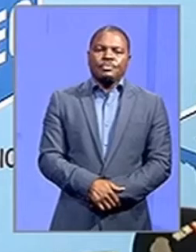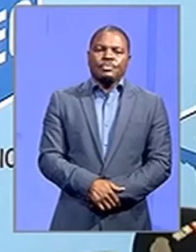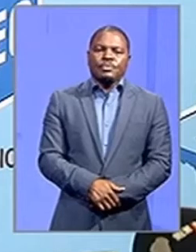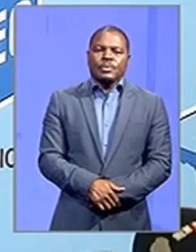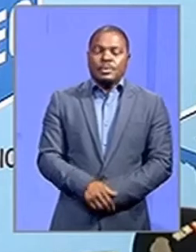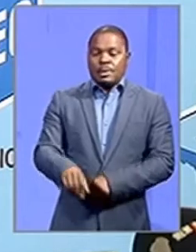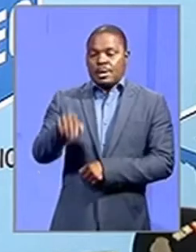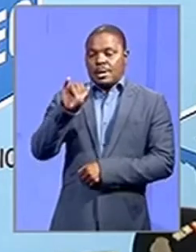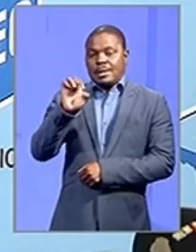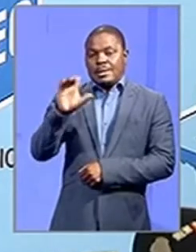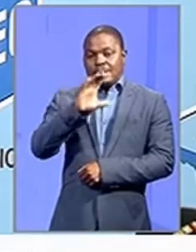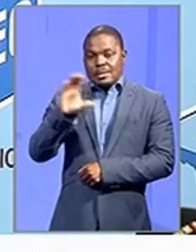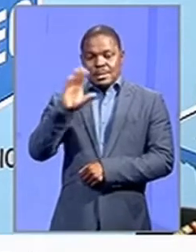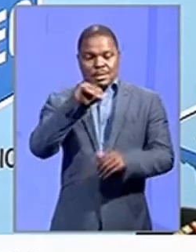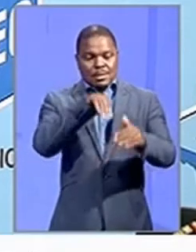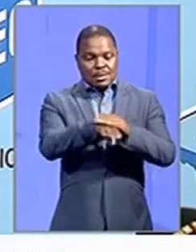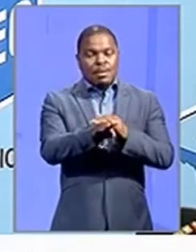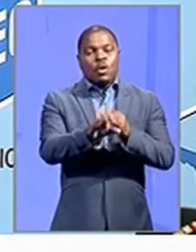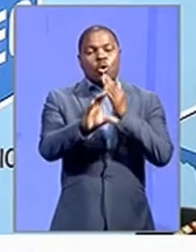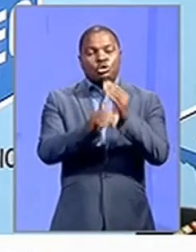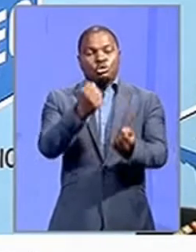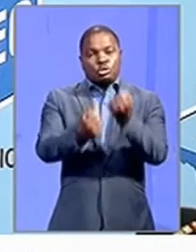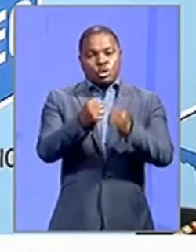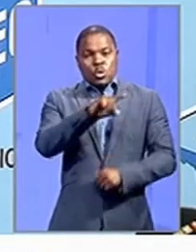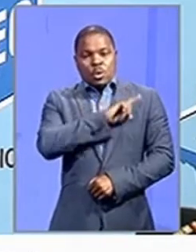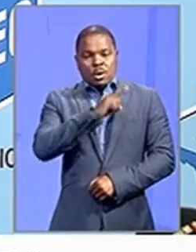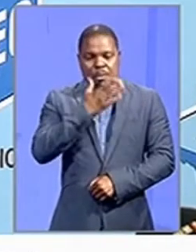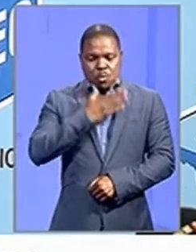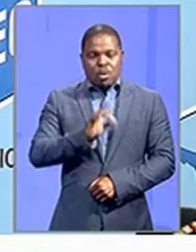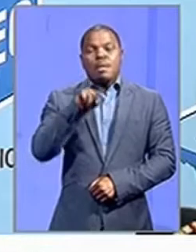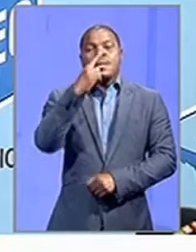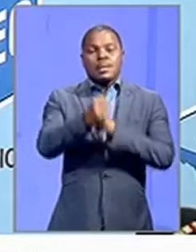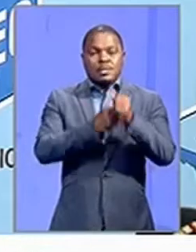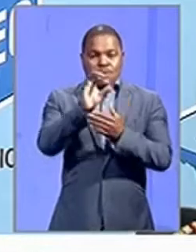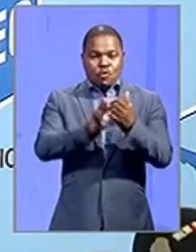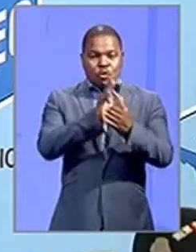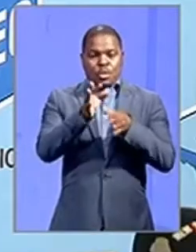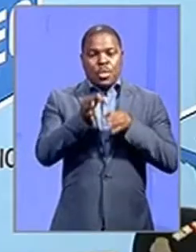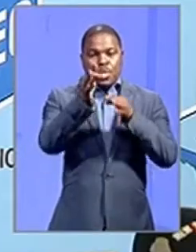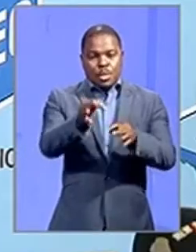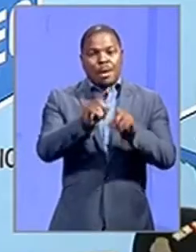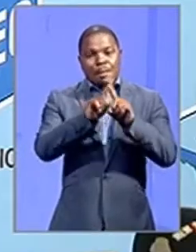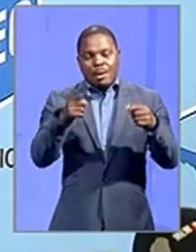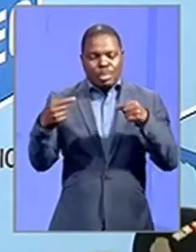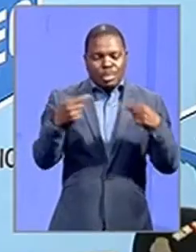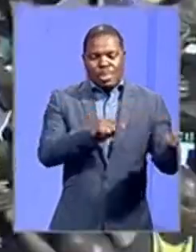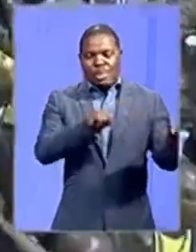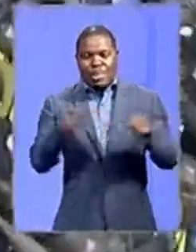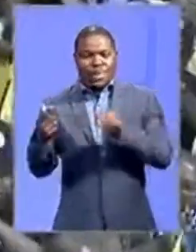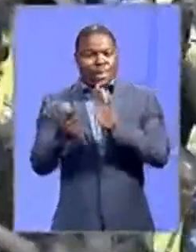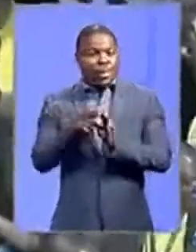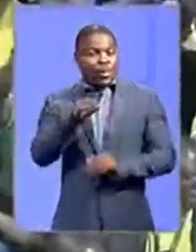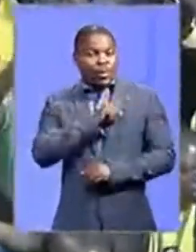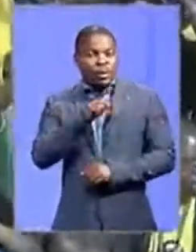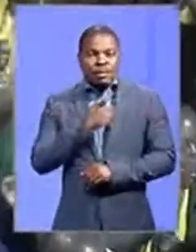Kopo ya IEC kwa kgotlhatshekelo ya molaotheo ya gore ditlhopo di tshwarwa ngwaga o tlang e baka kgotlhang ya semolao. Se ke ka ntlha fa